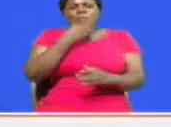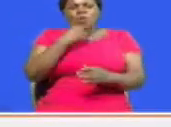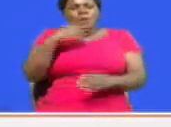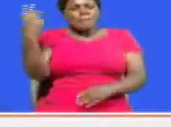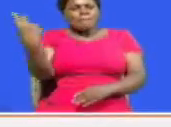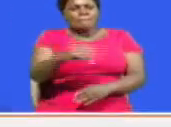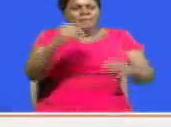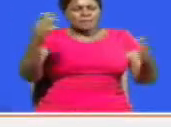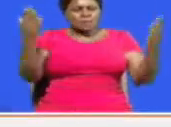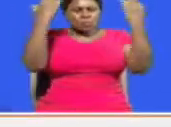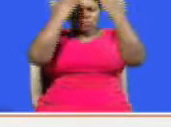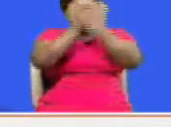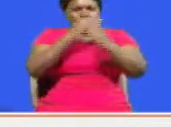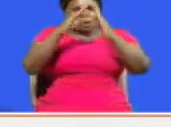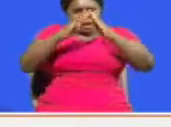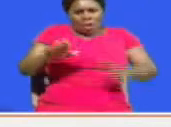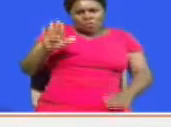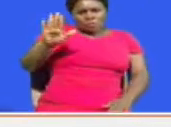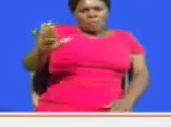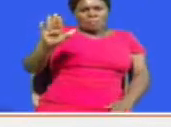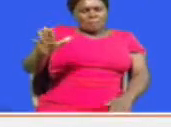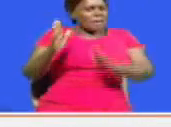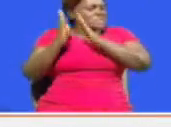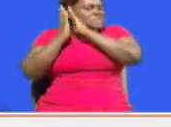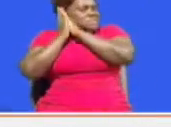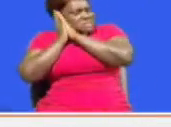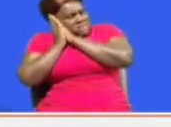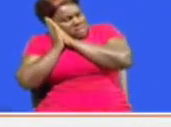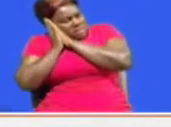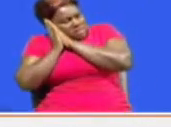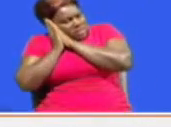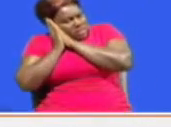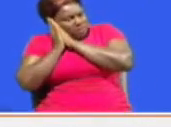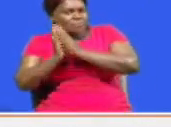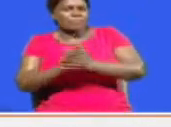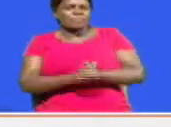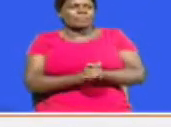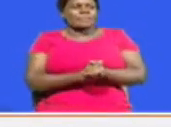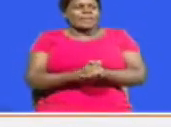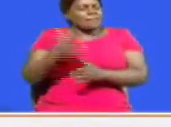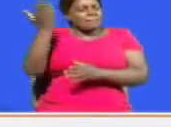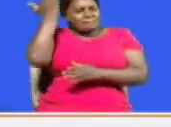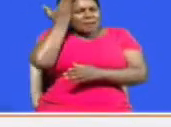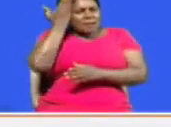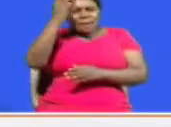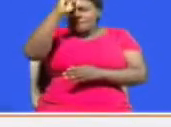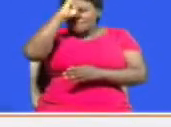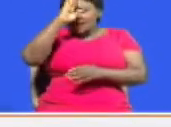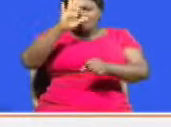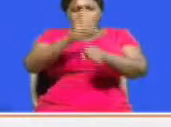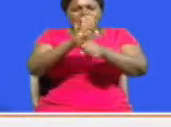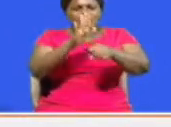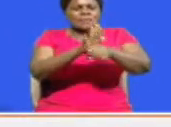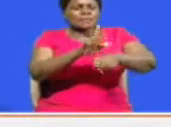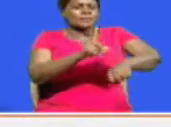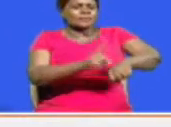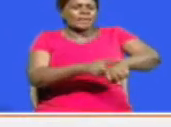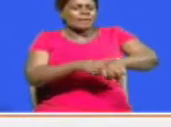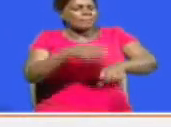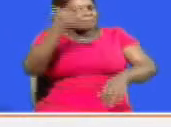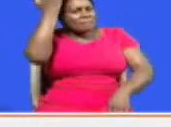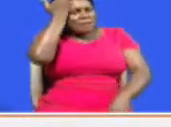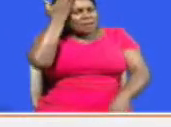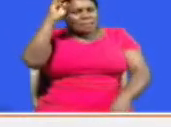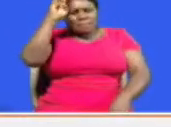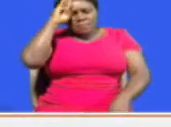night in a house where he was sleeping. So he was cut several times. The head,